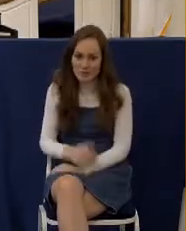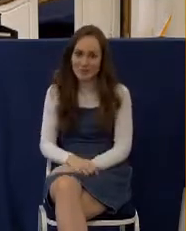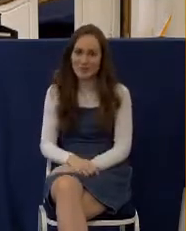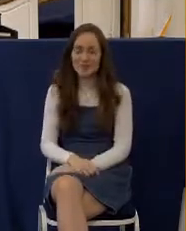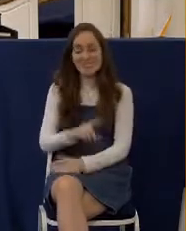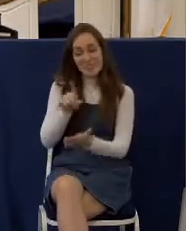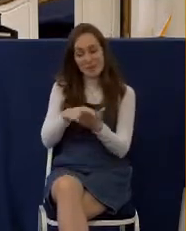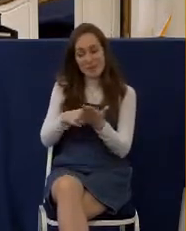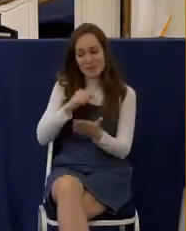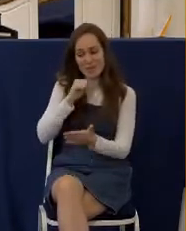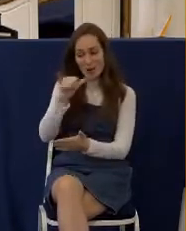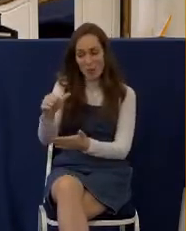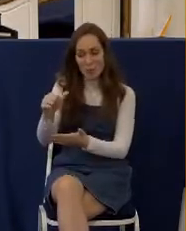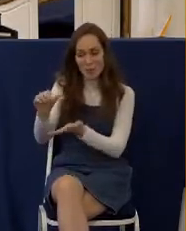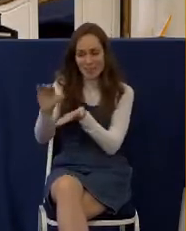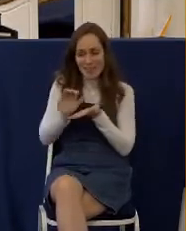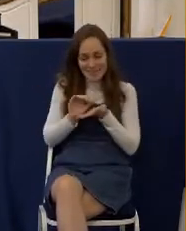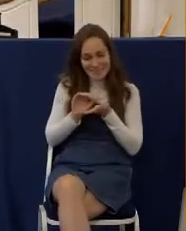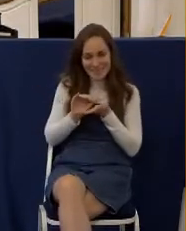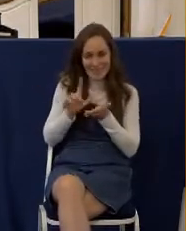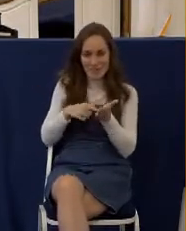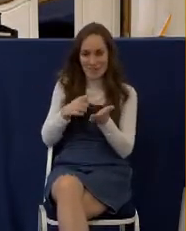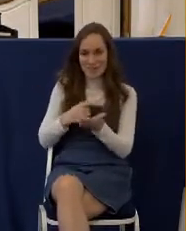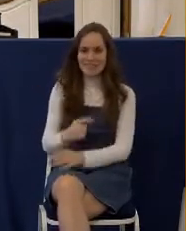sometimes I don't get it.